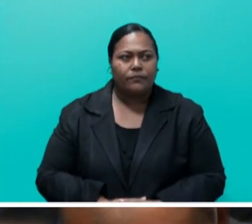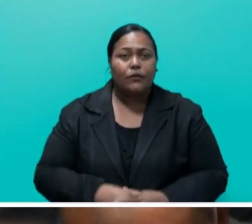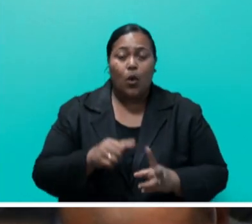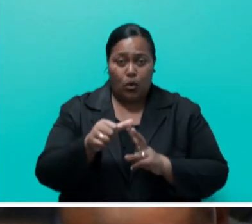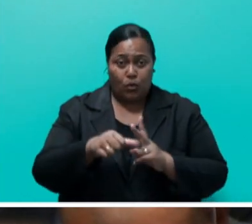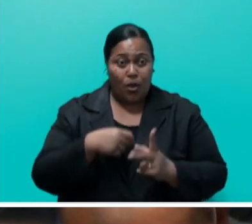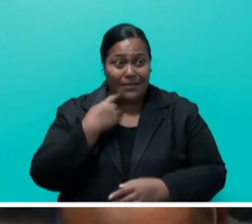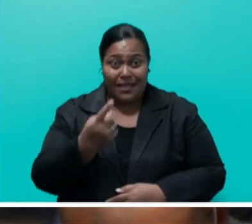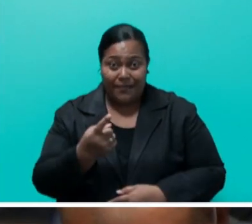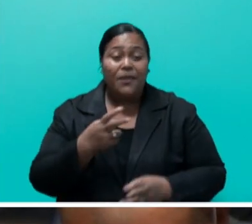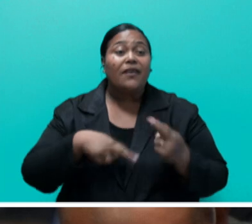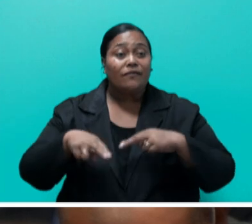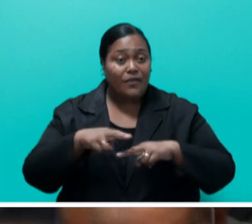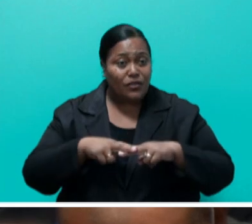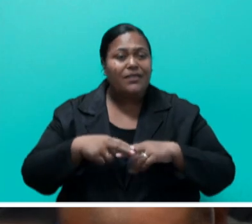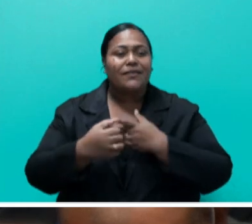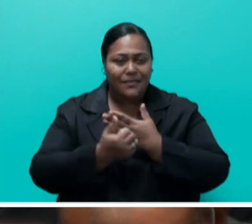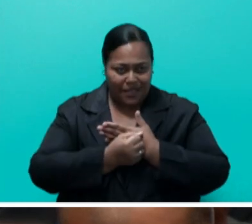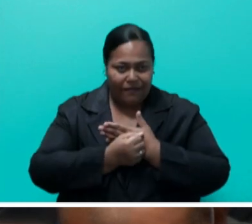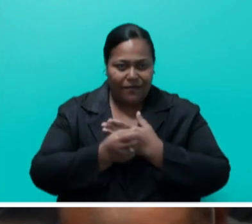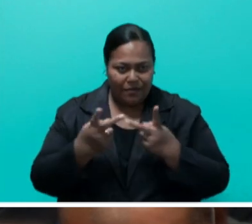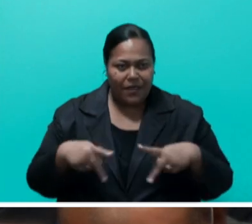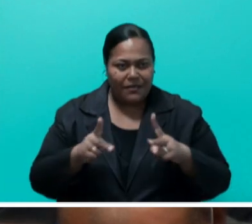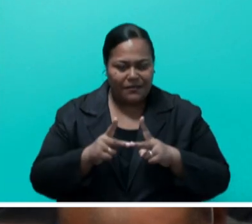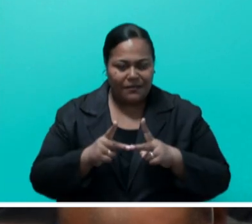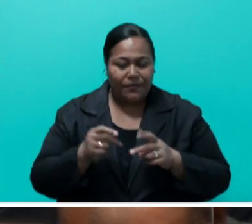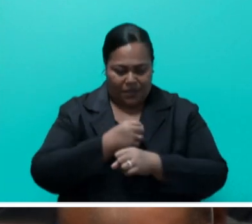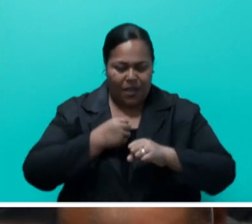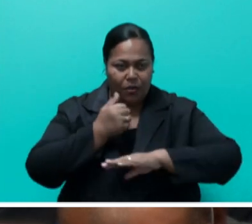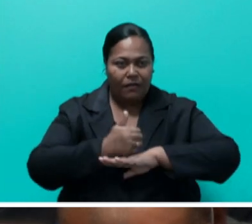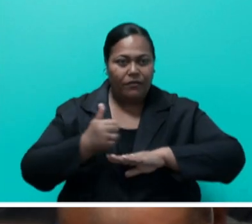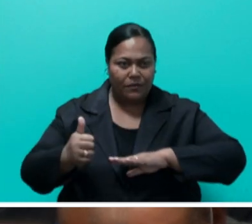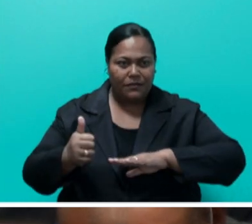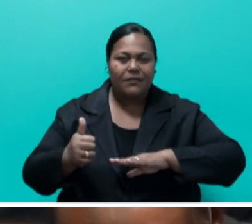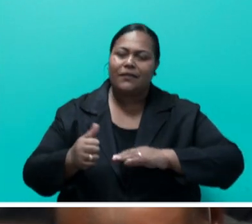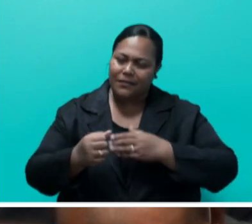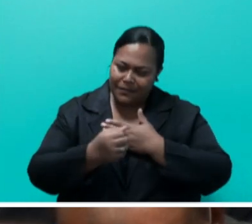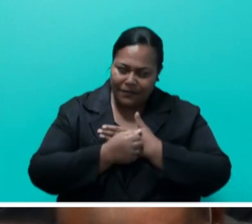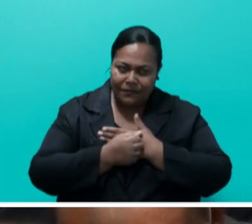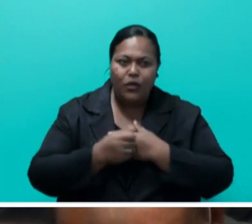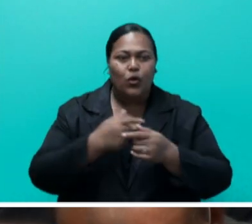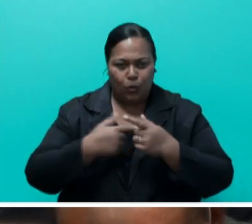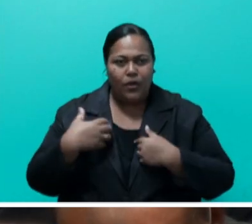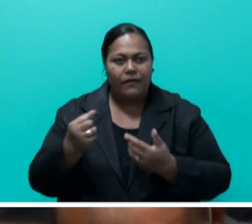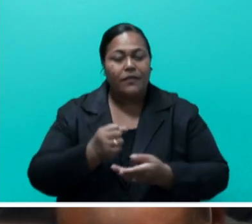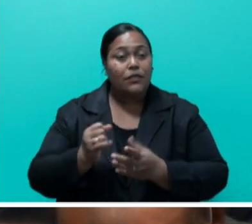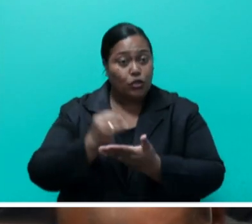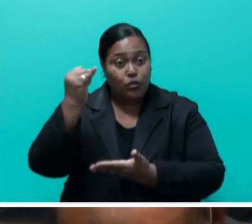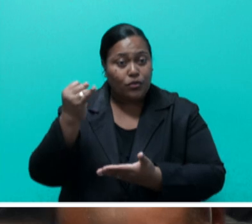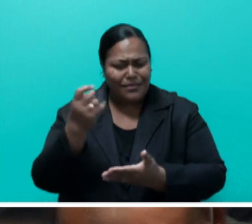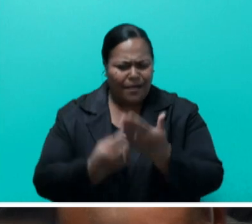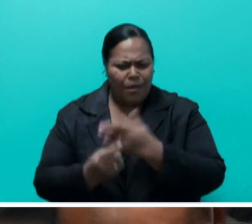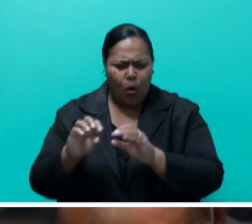Speaker, that Fiji is a safe destination. Our government is secure. We have institutions that are in place that look after